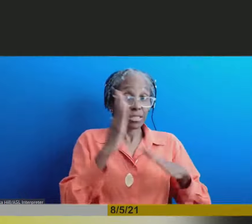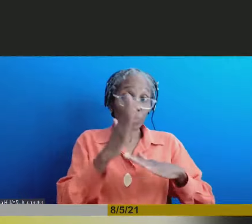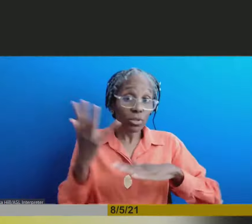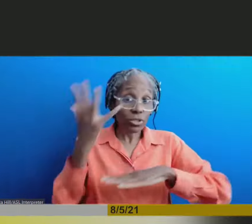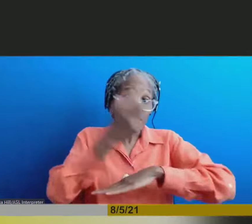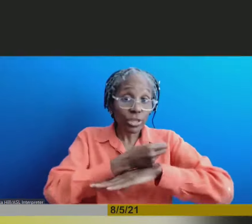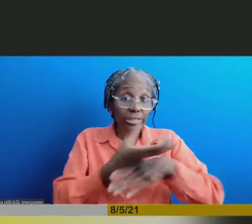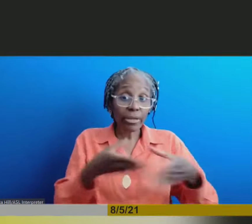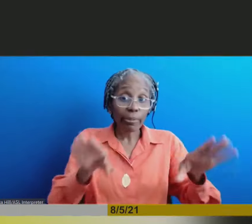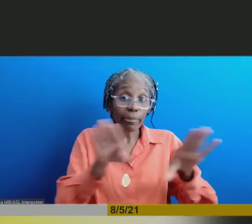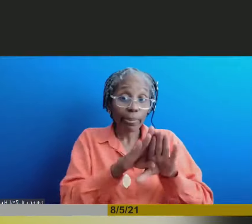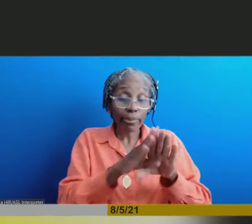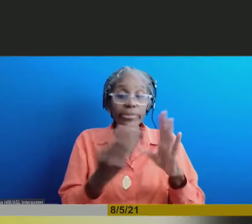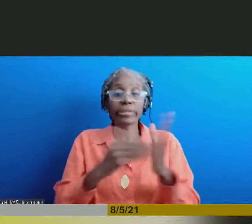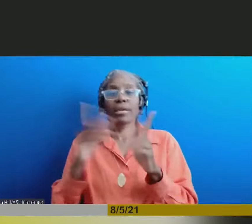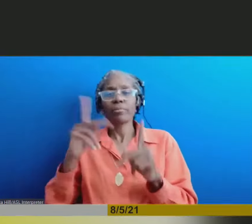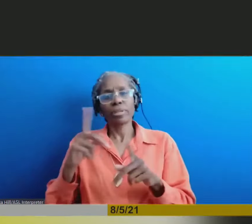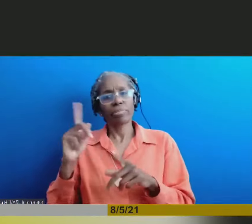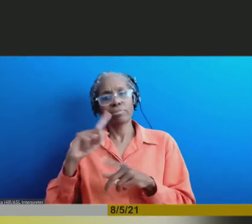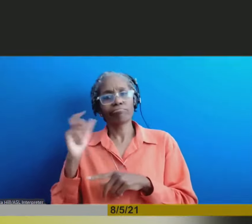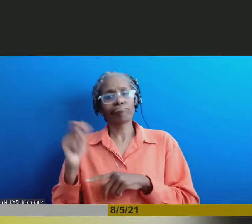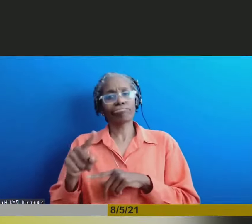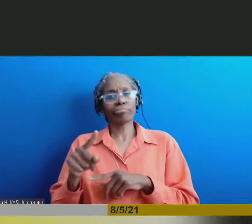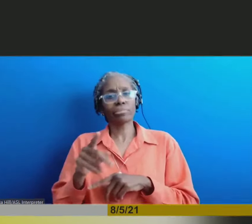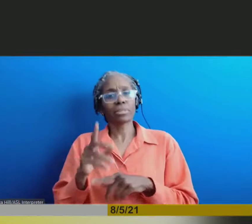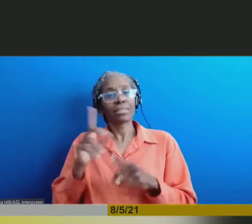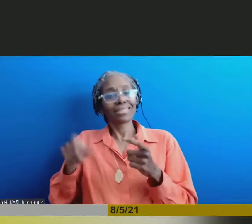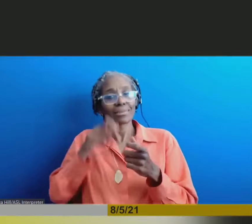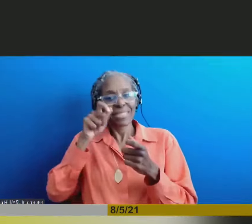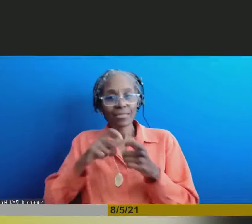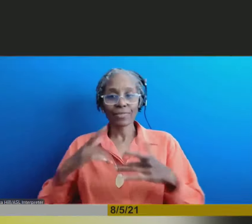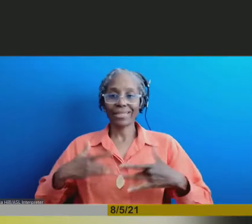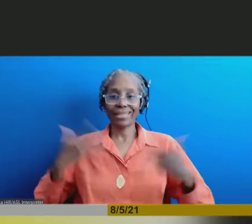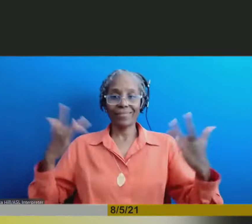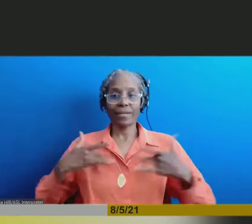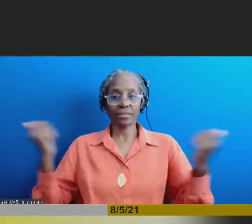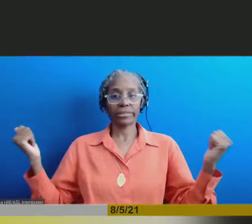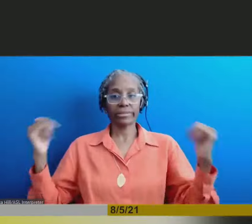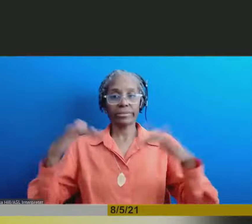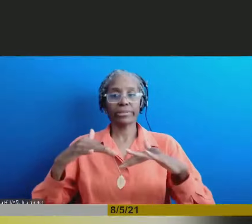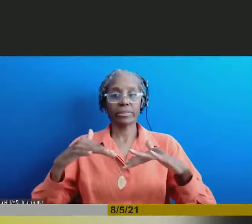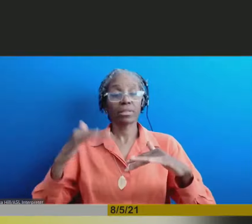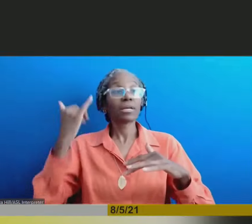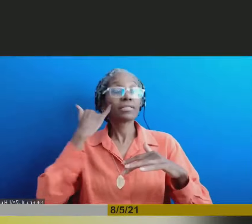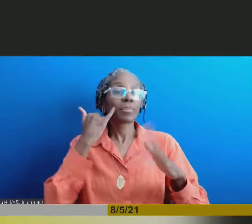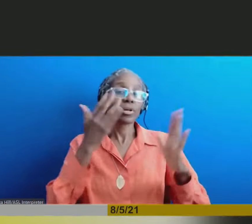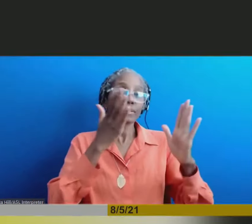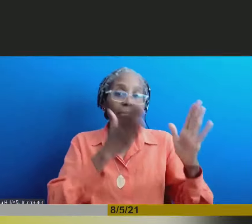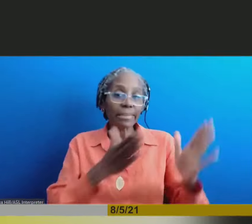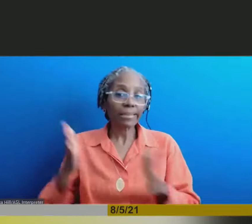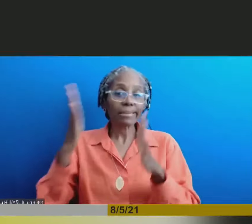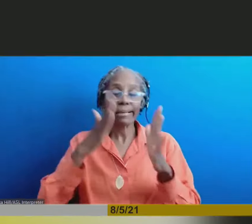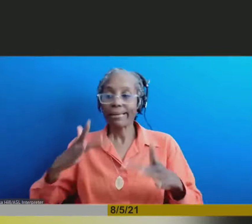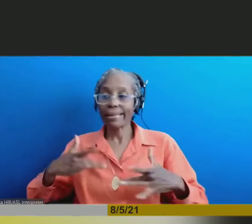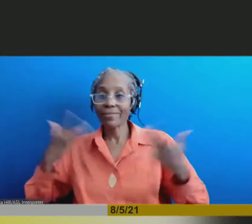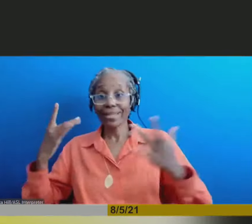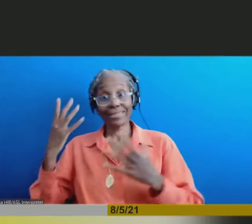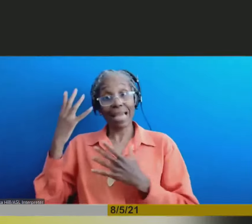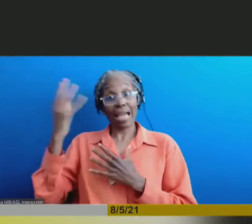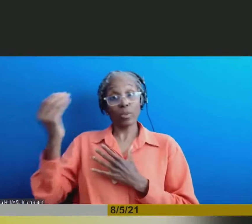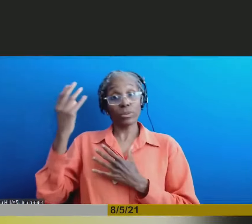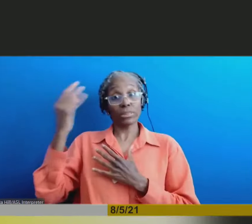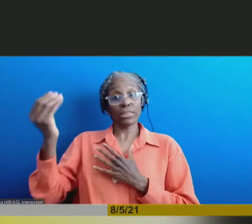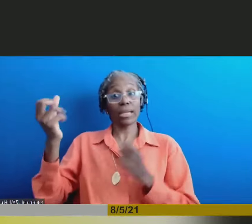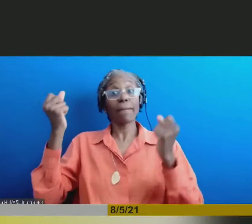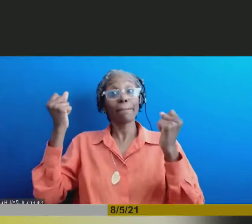people having questions about specific types of events. We're planning for events to be held outdoors, but with a lot